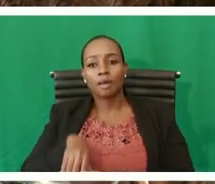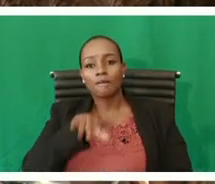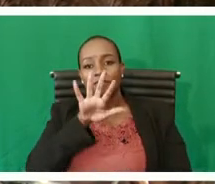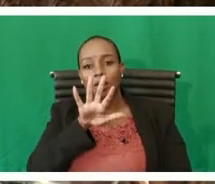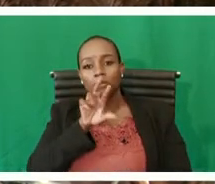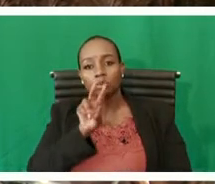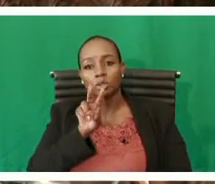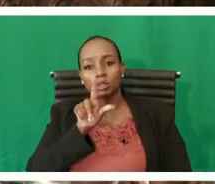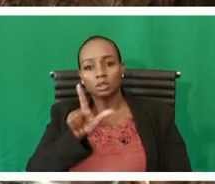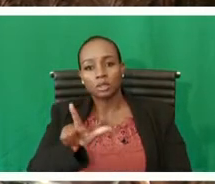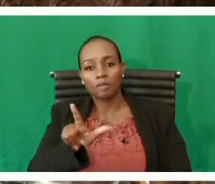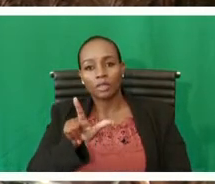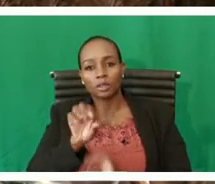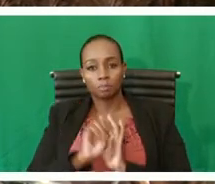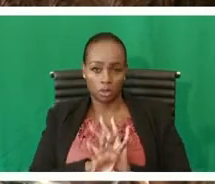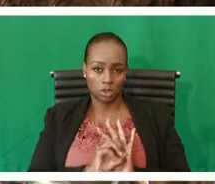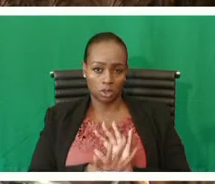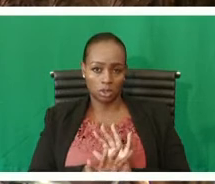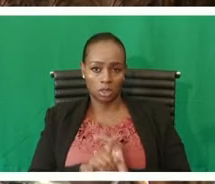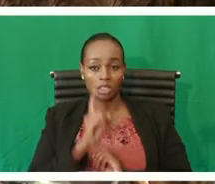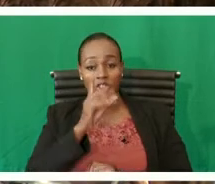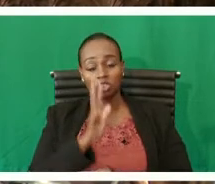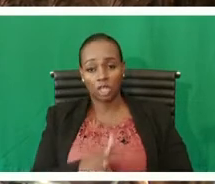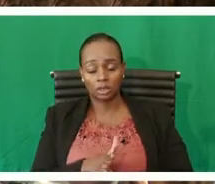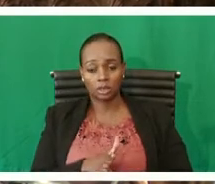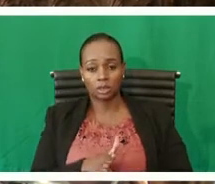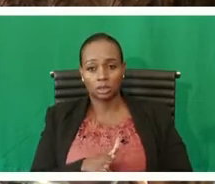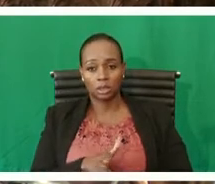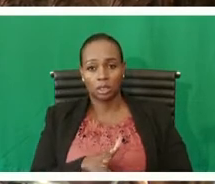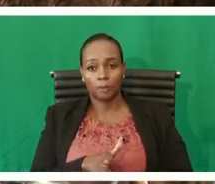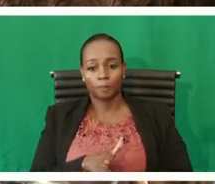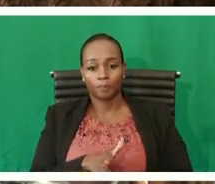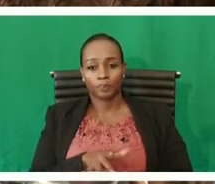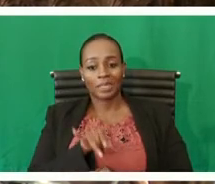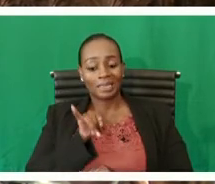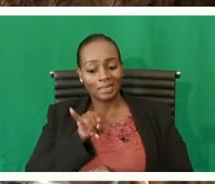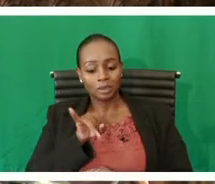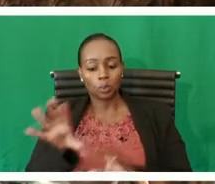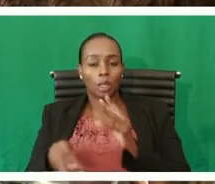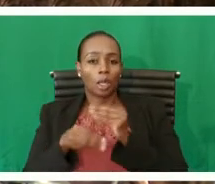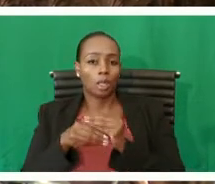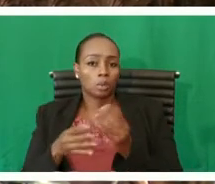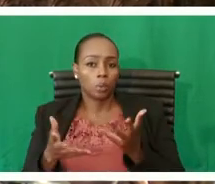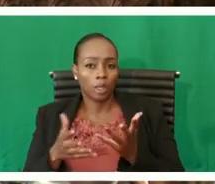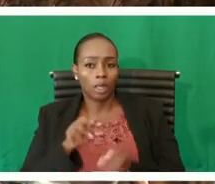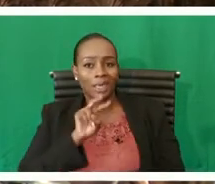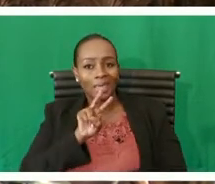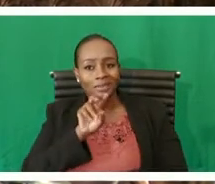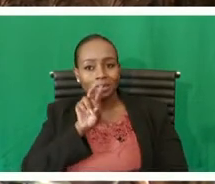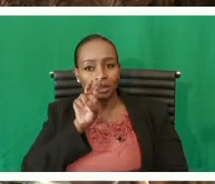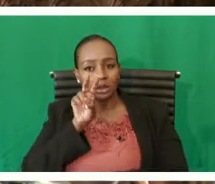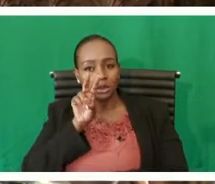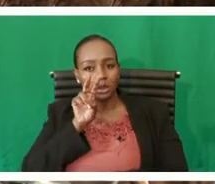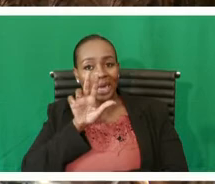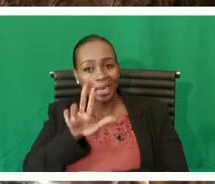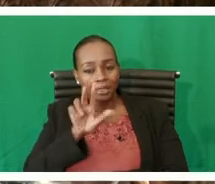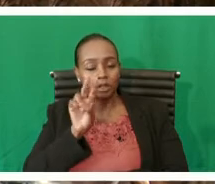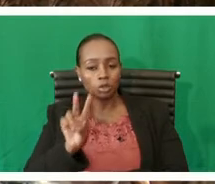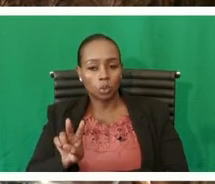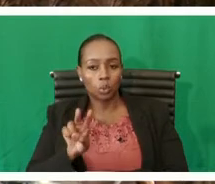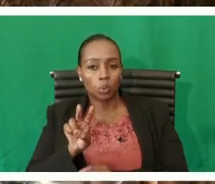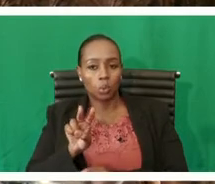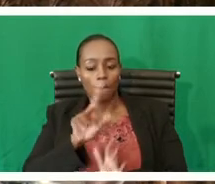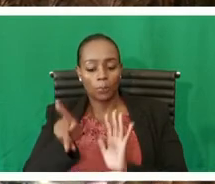527 posts of educators. This is in additional to 82 posts advertised in